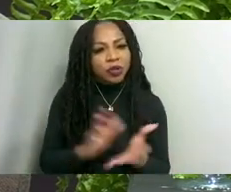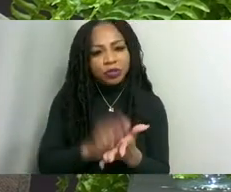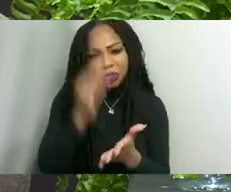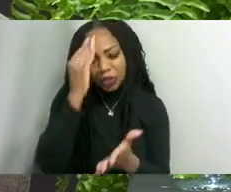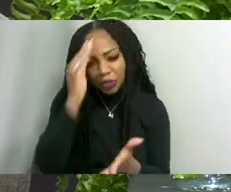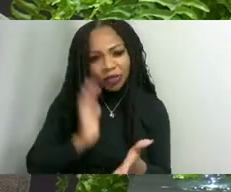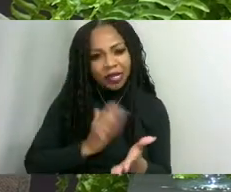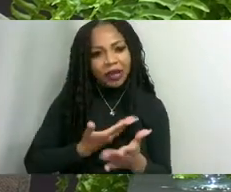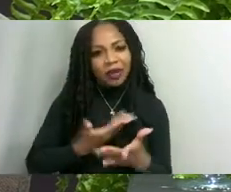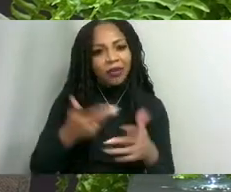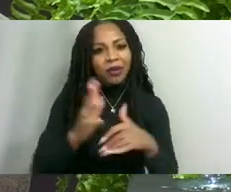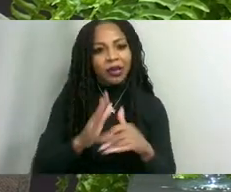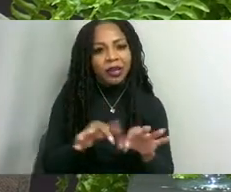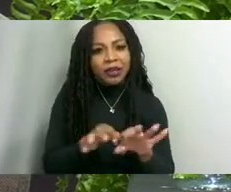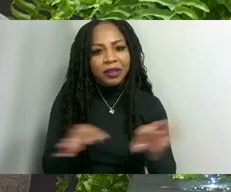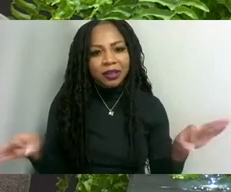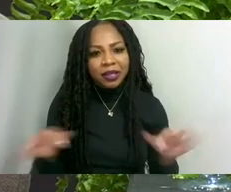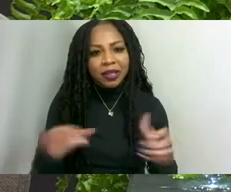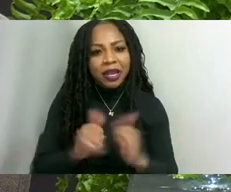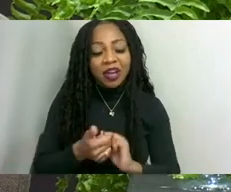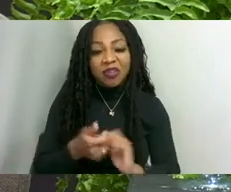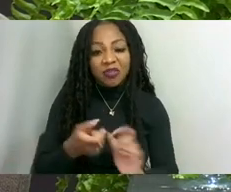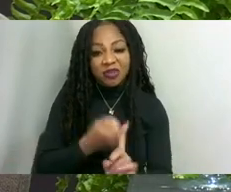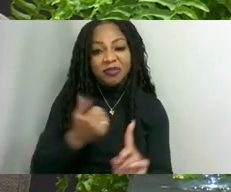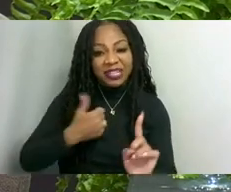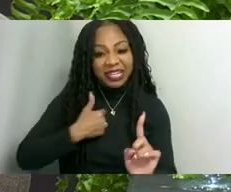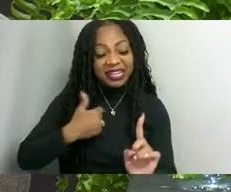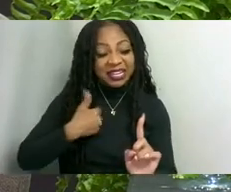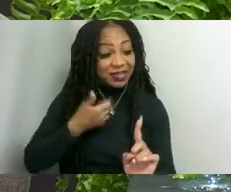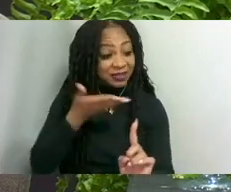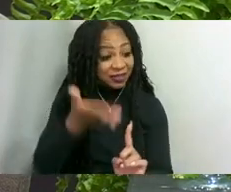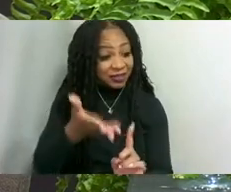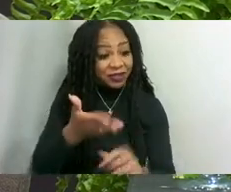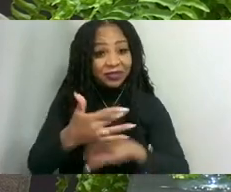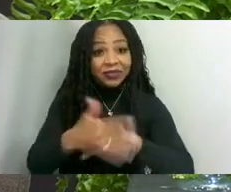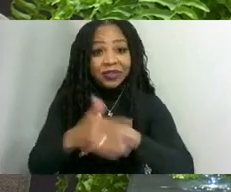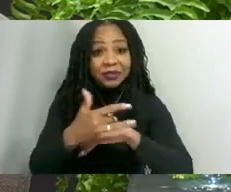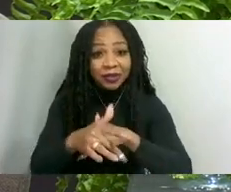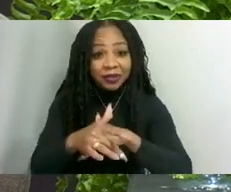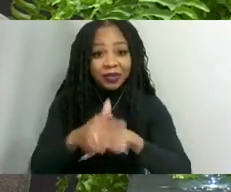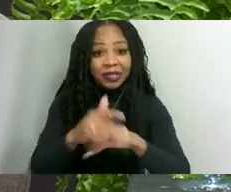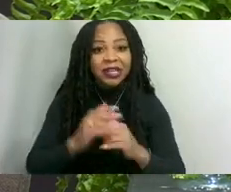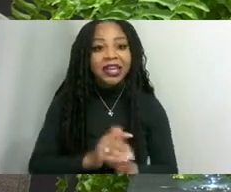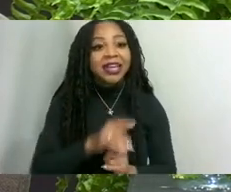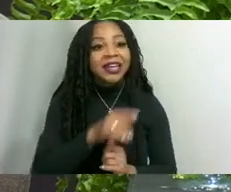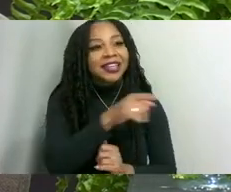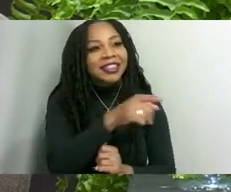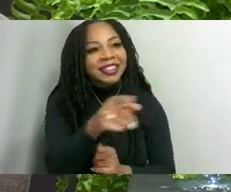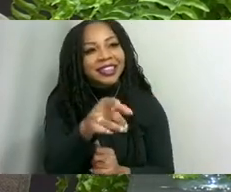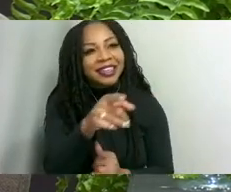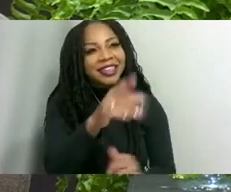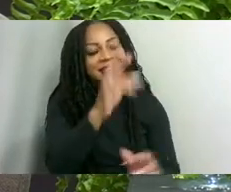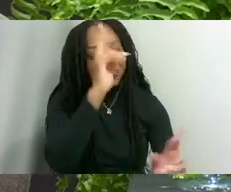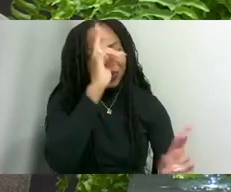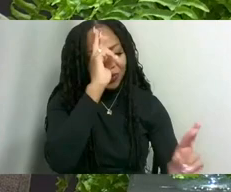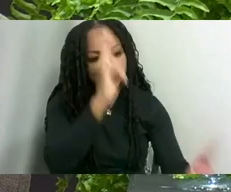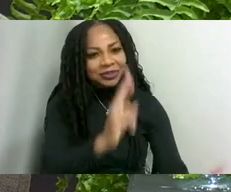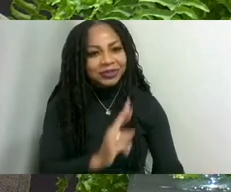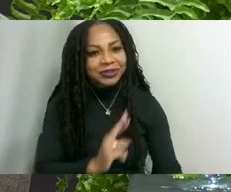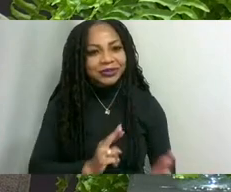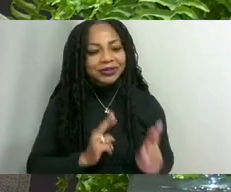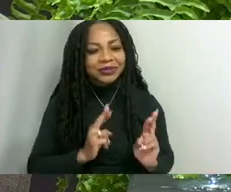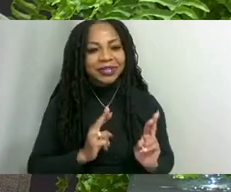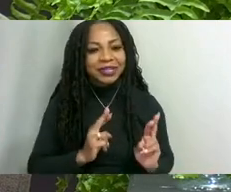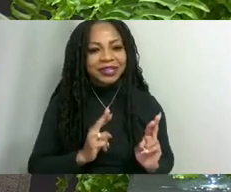by Canadians in general is there. The respect that we are having now, I would